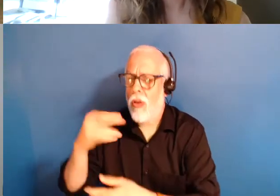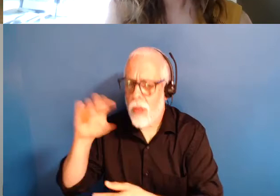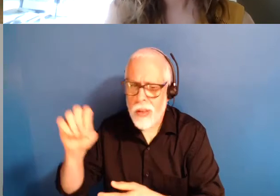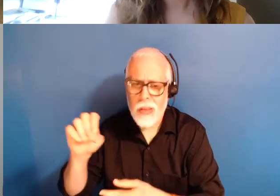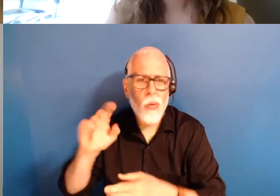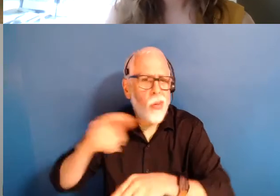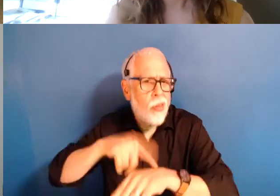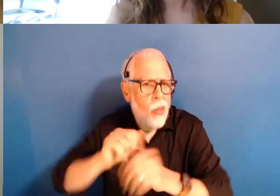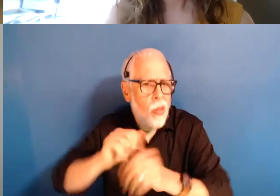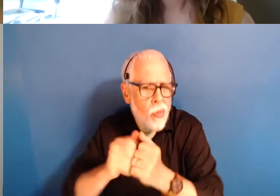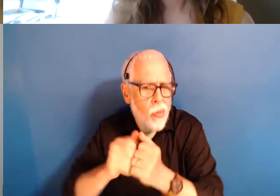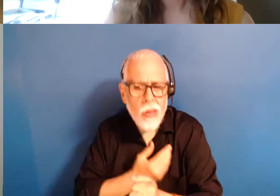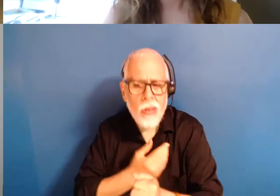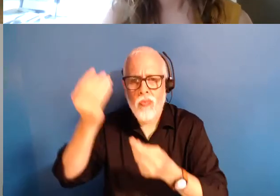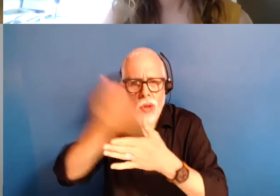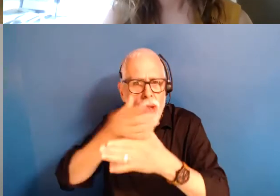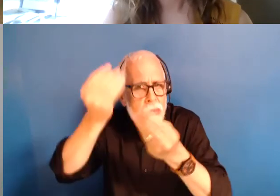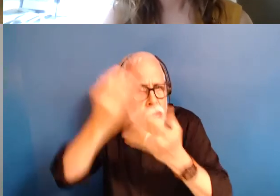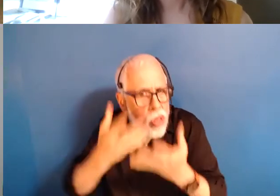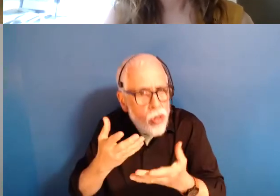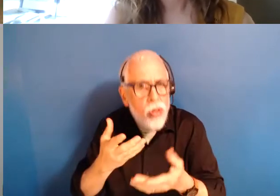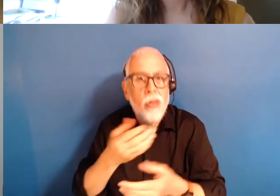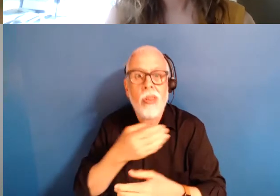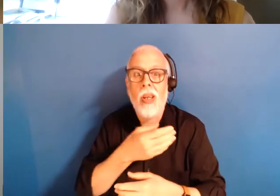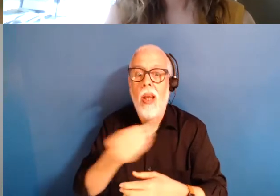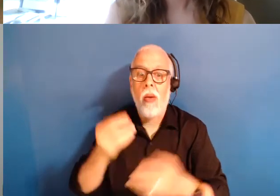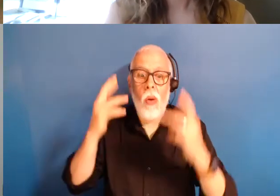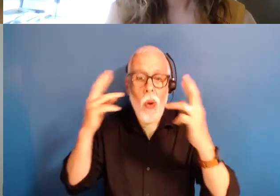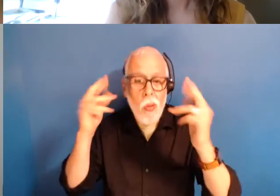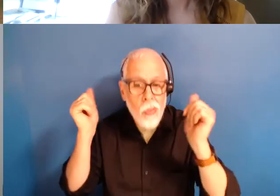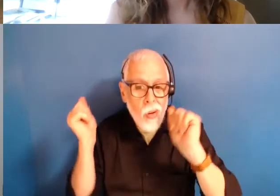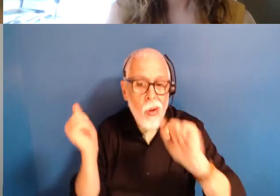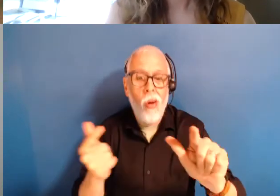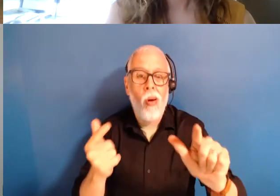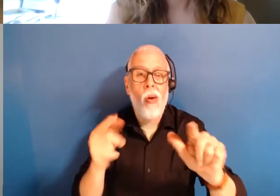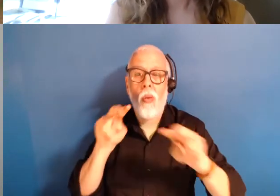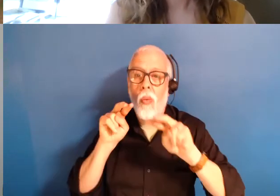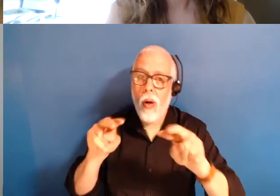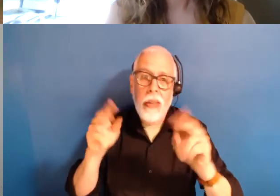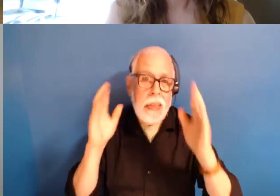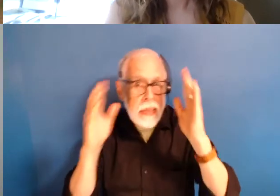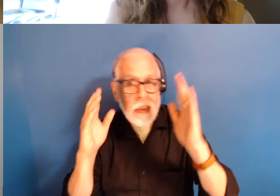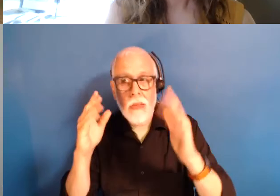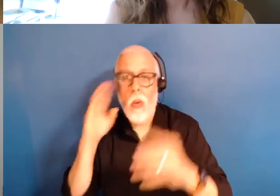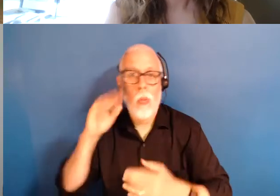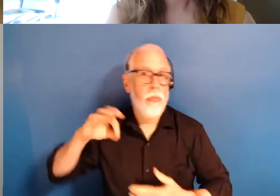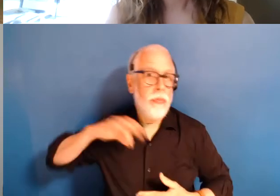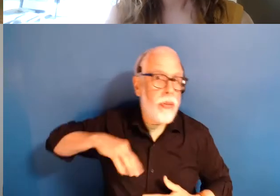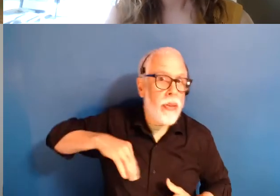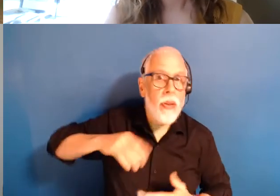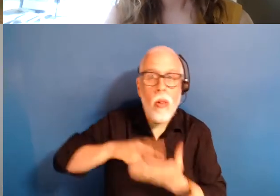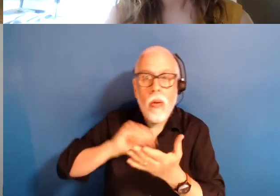time with us and sharing your knowledge. And we hope everybody out there watching and listening found it beneficial,